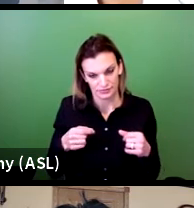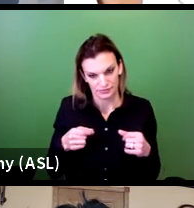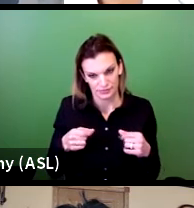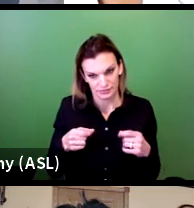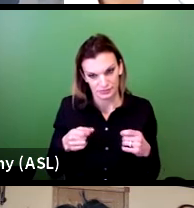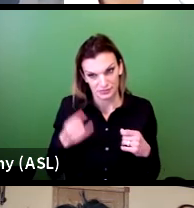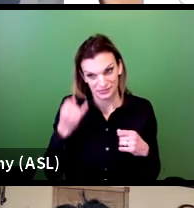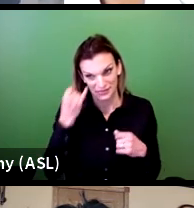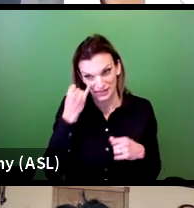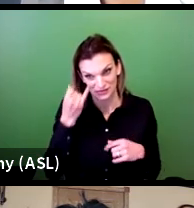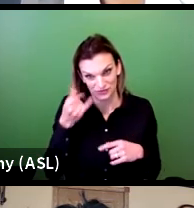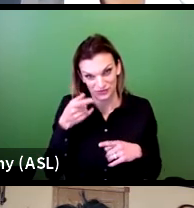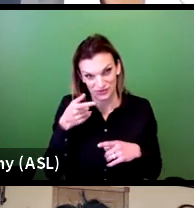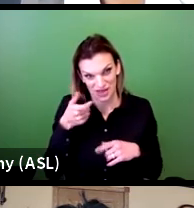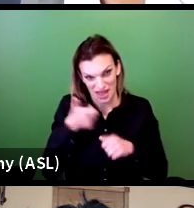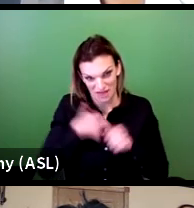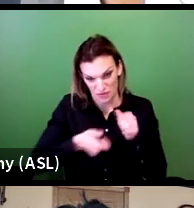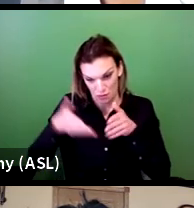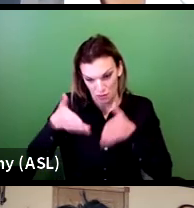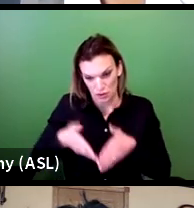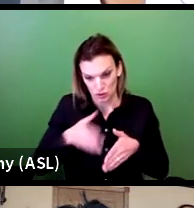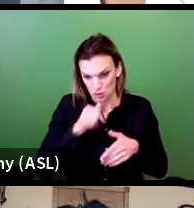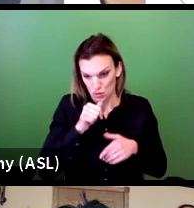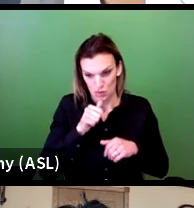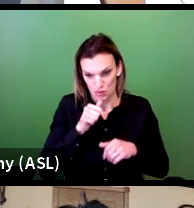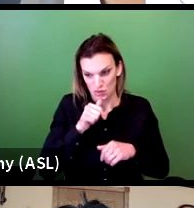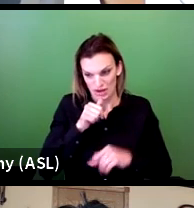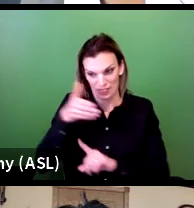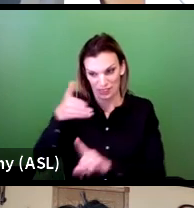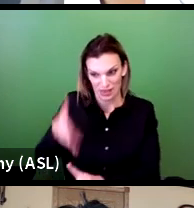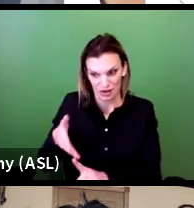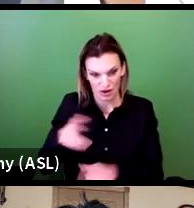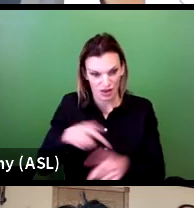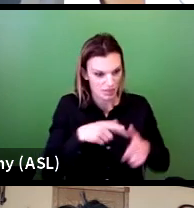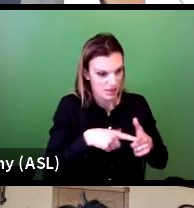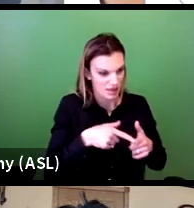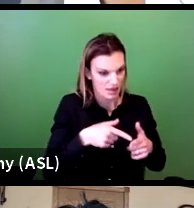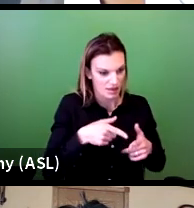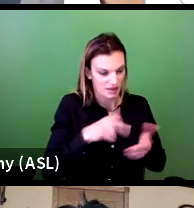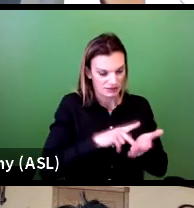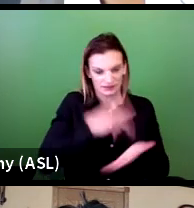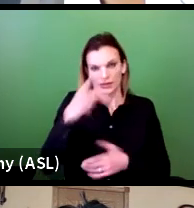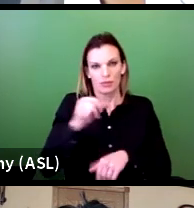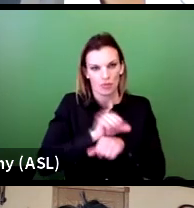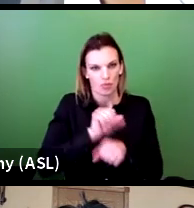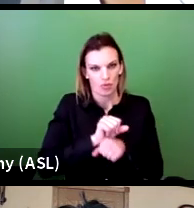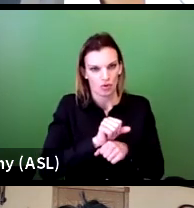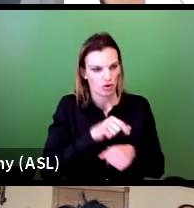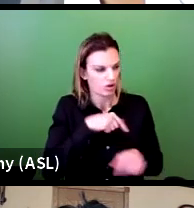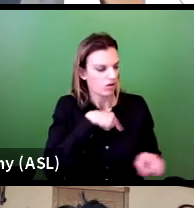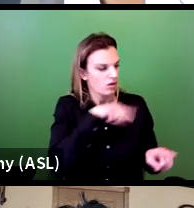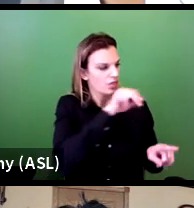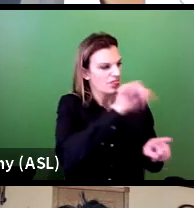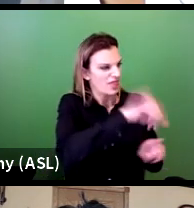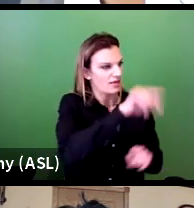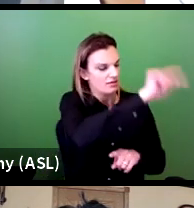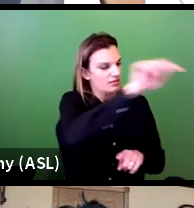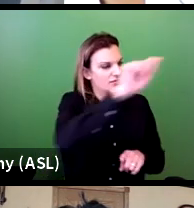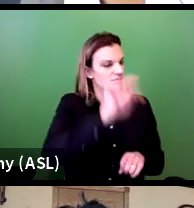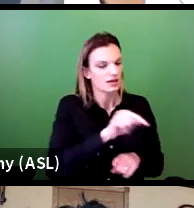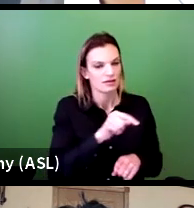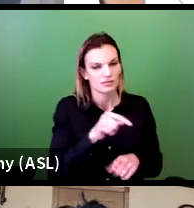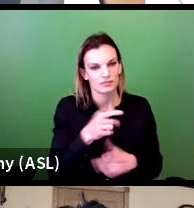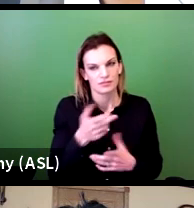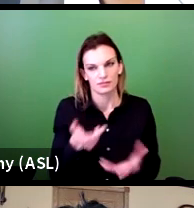each person that wasn't on the subcommittee went and tried to bring forth people that the subcommittee already narrowed